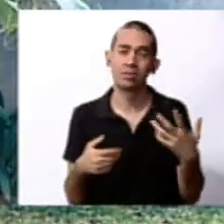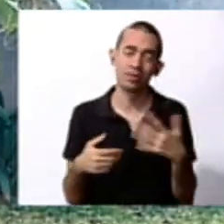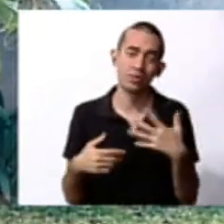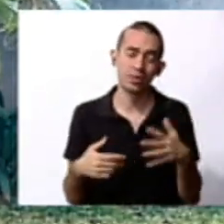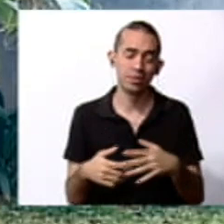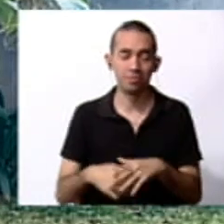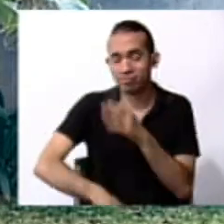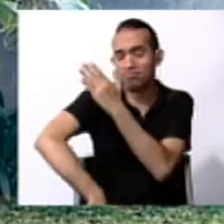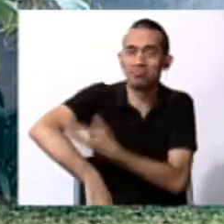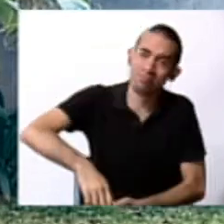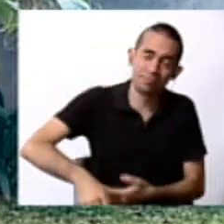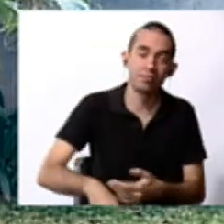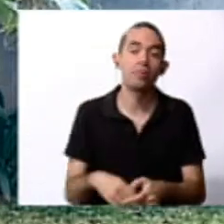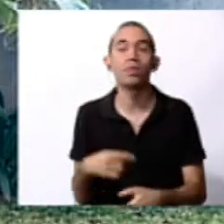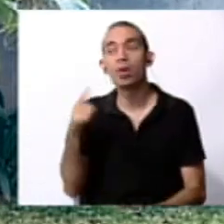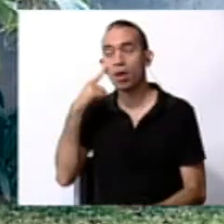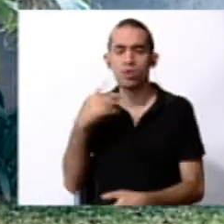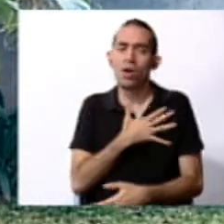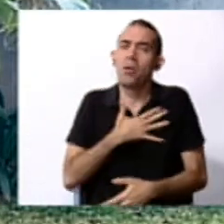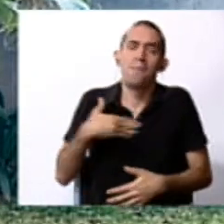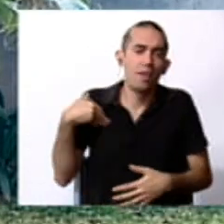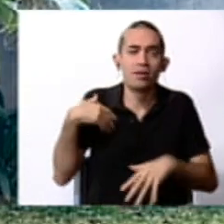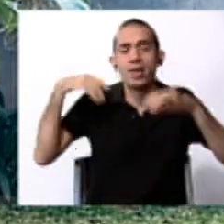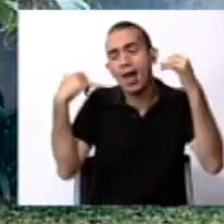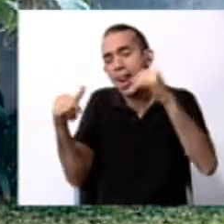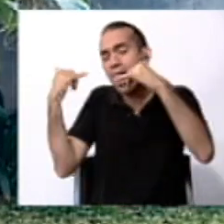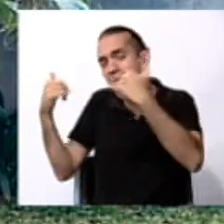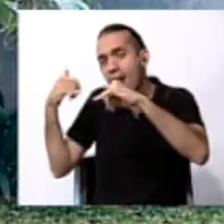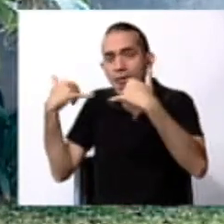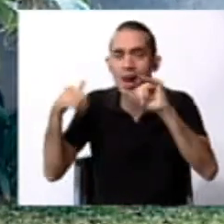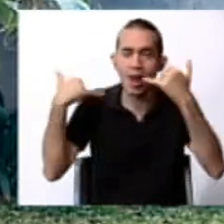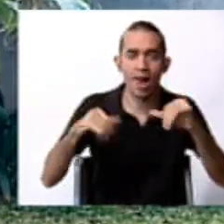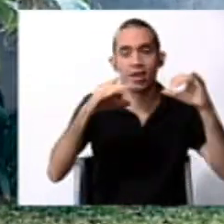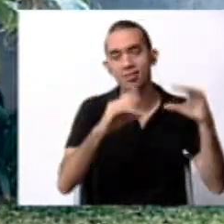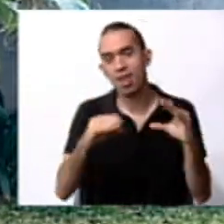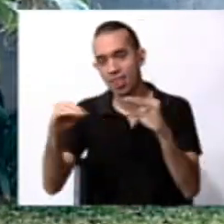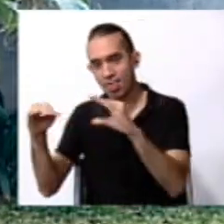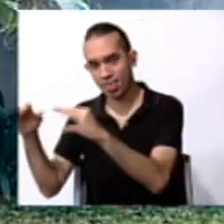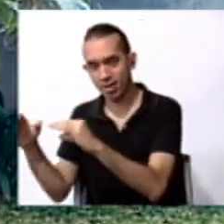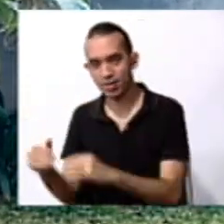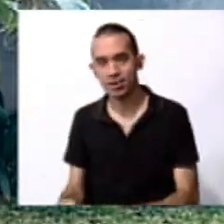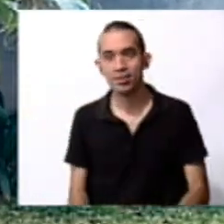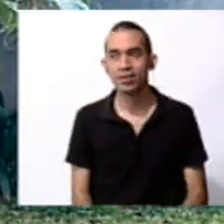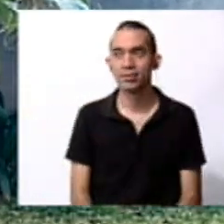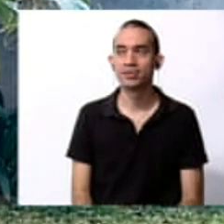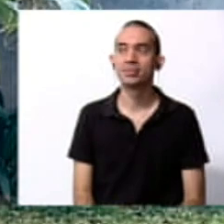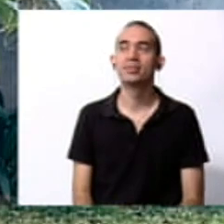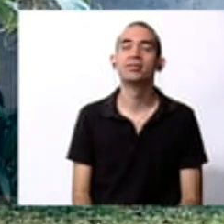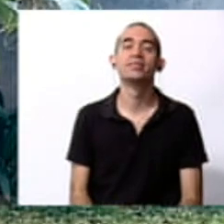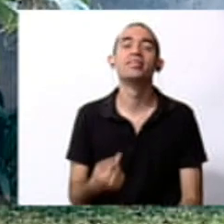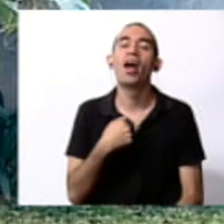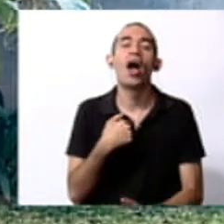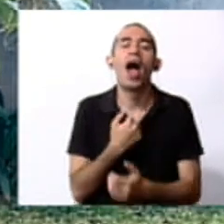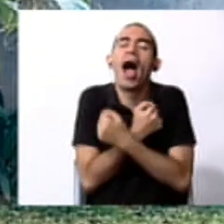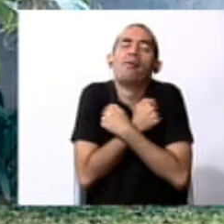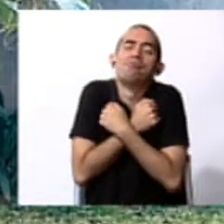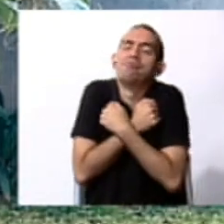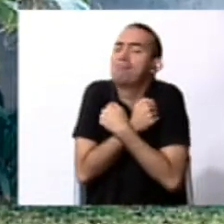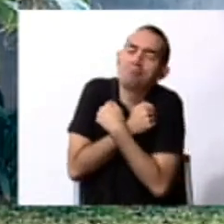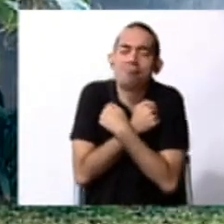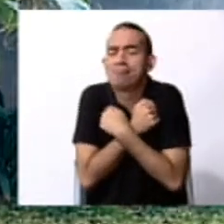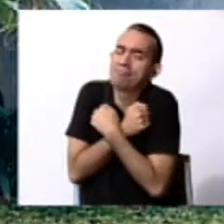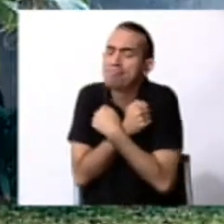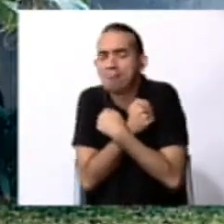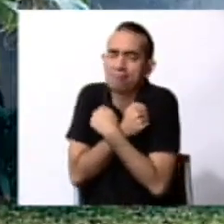I like to play with Holly every afternoon. I love my pet